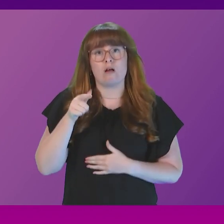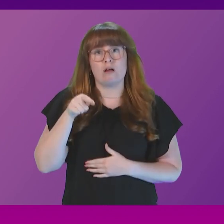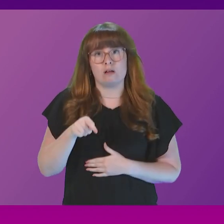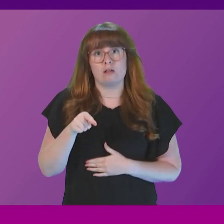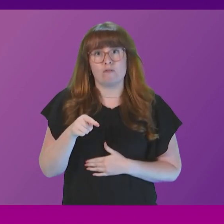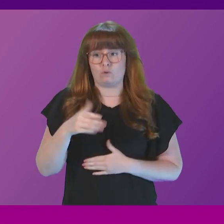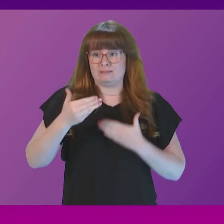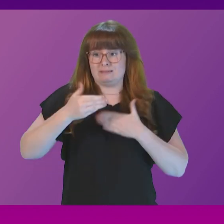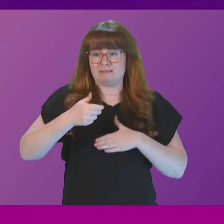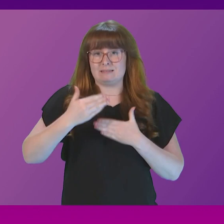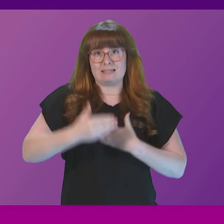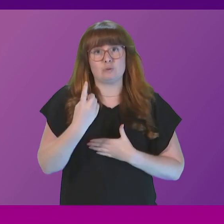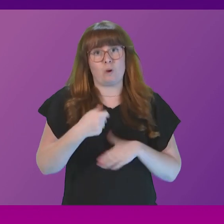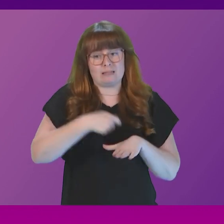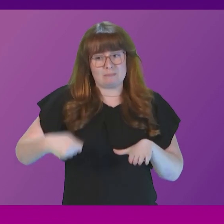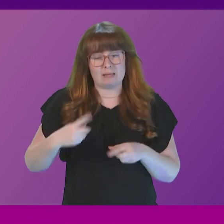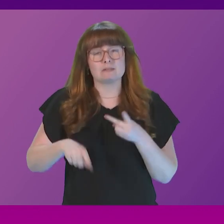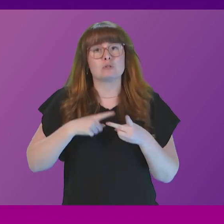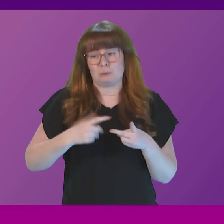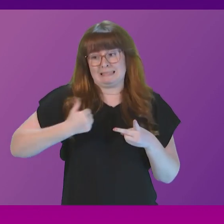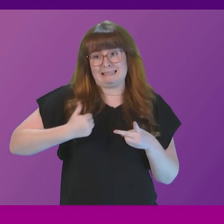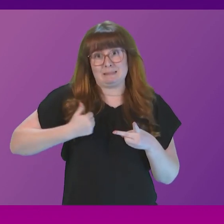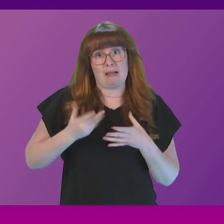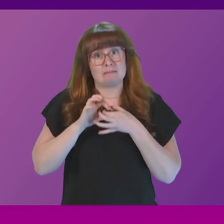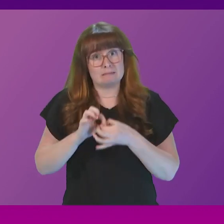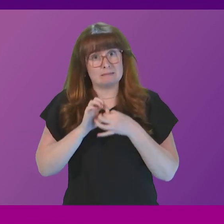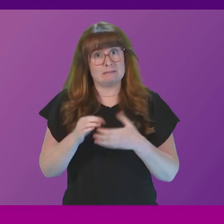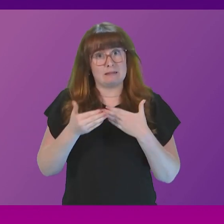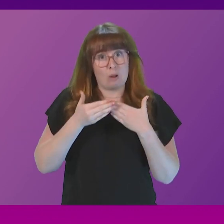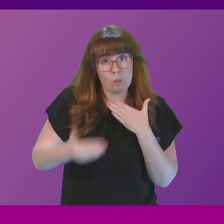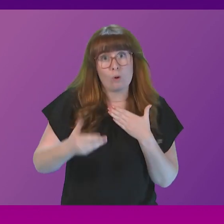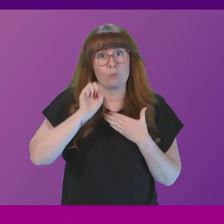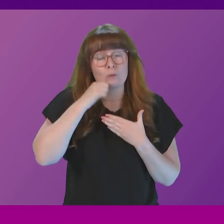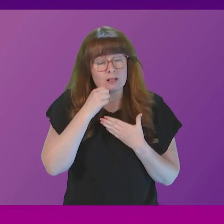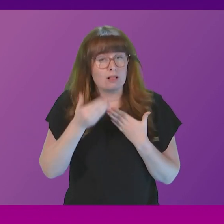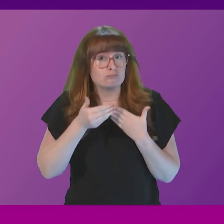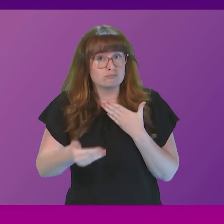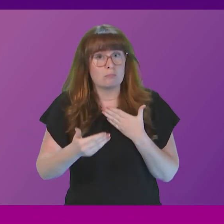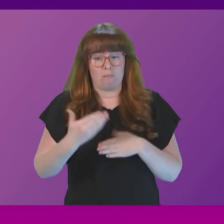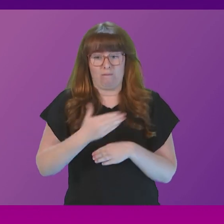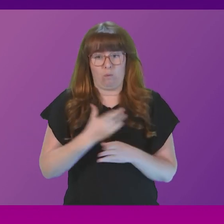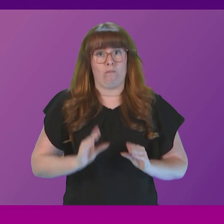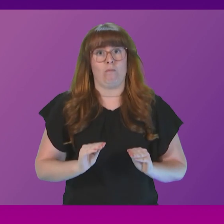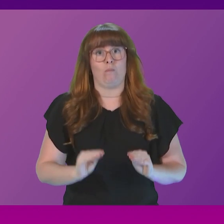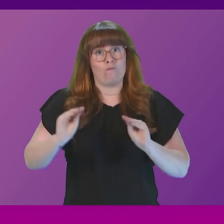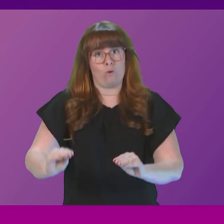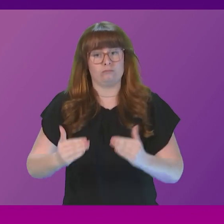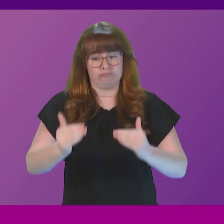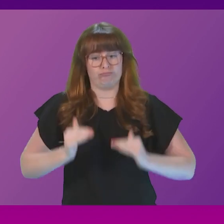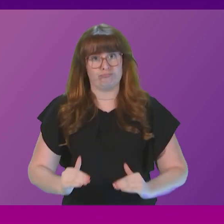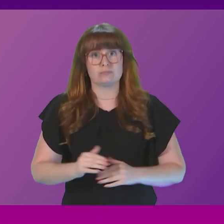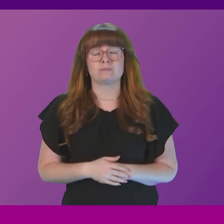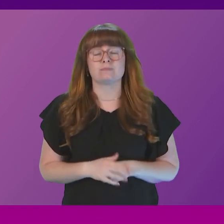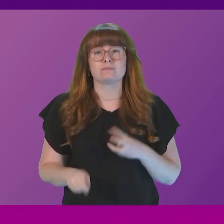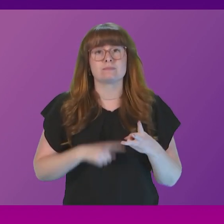extension? How long he anticipates the engagement at this stage will last before moving on to the next stage of the bill, and when